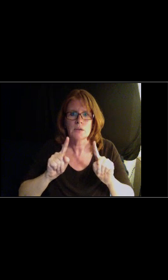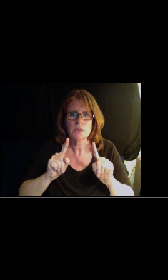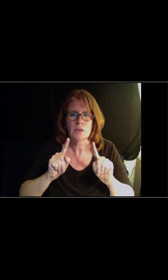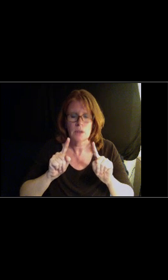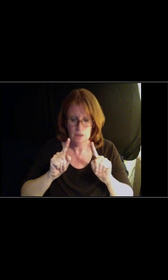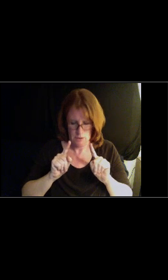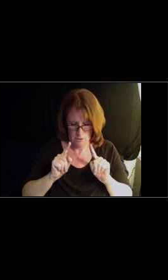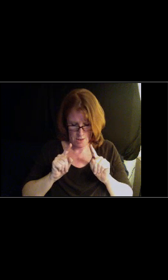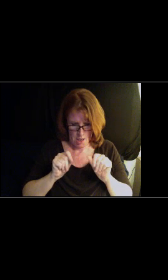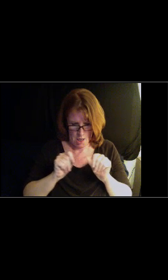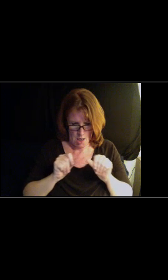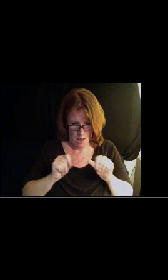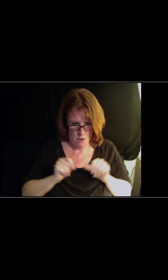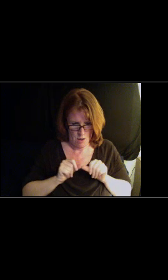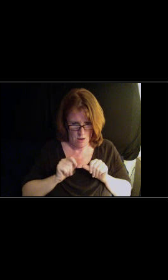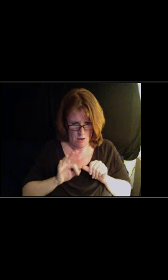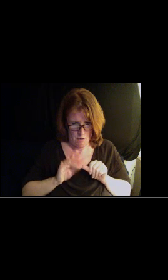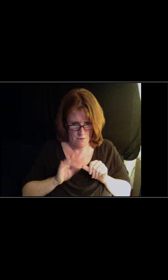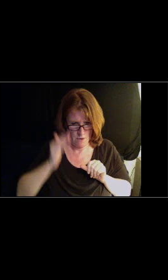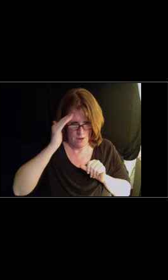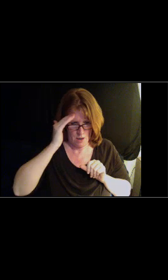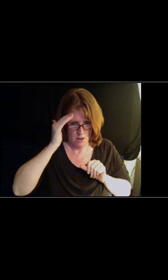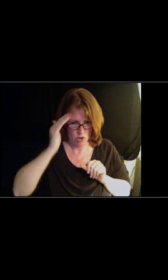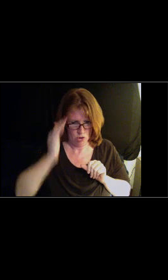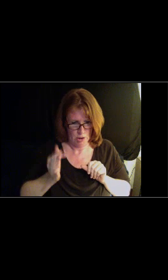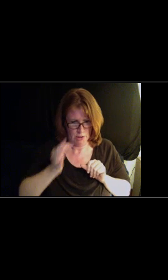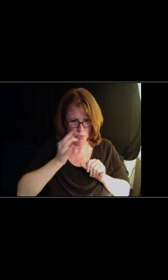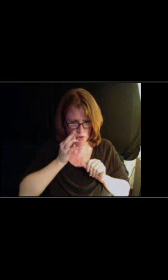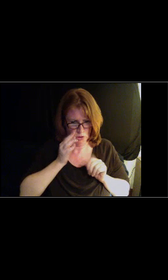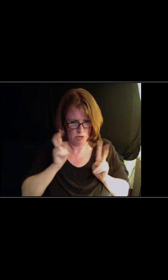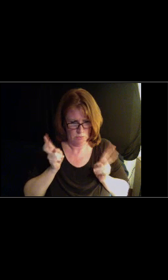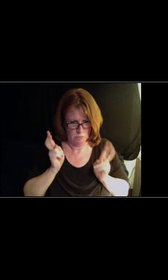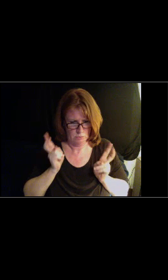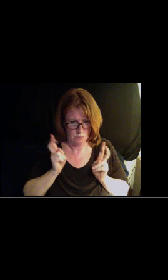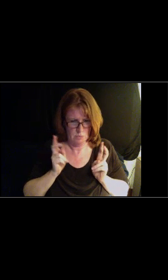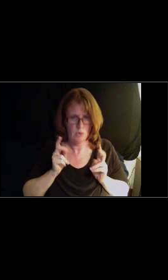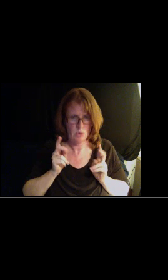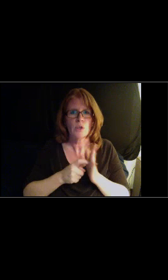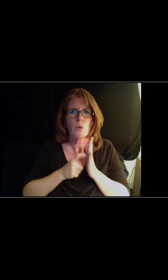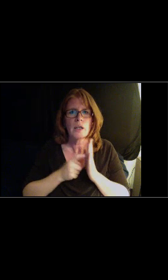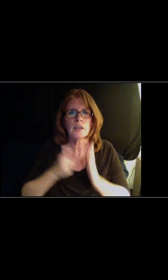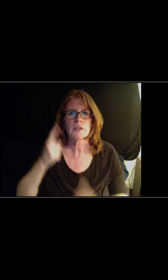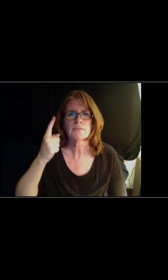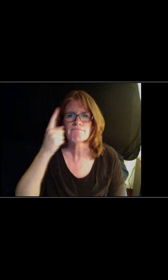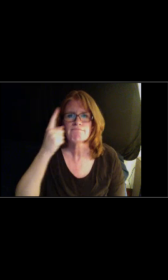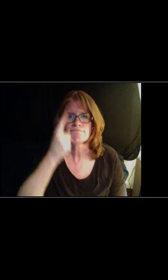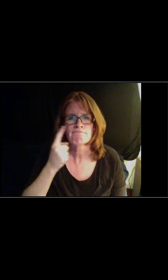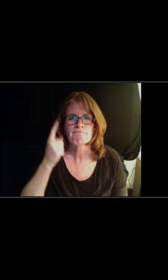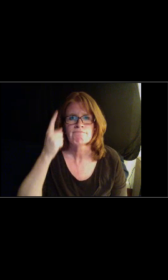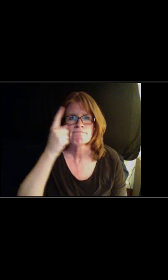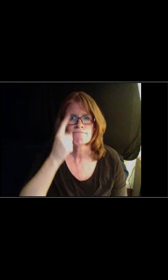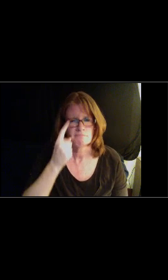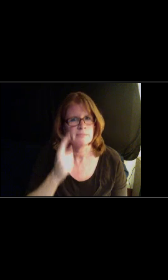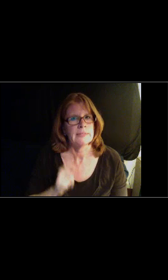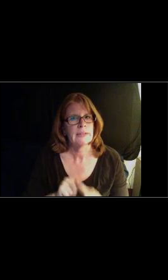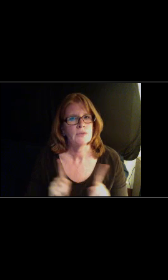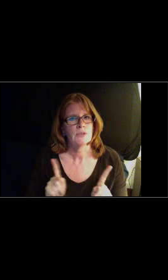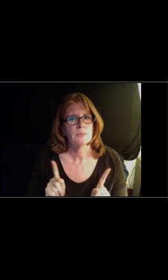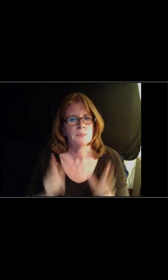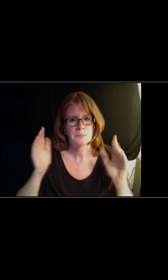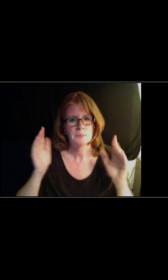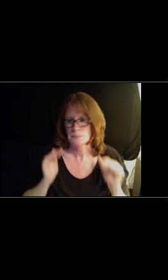stepping back and saying, well, this isn't my role. It's what is my area of knowledge and expertise.